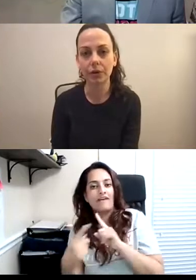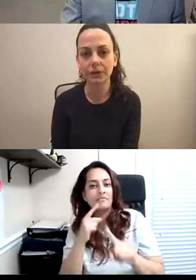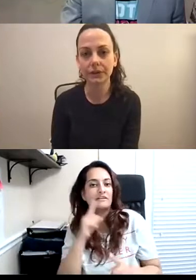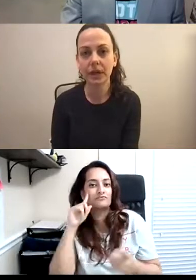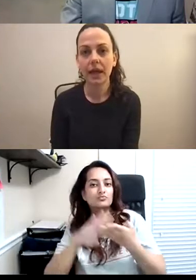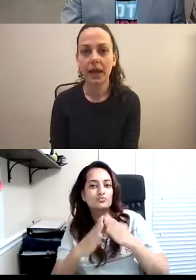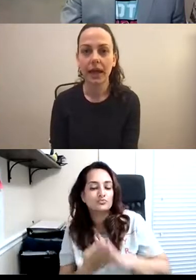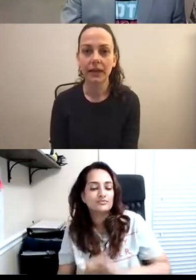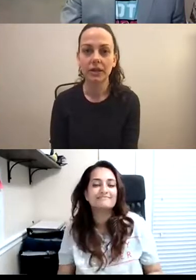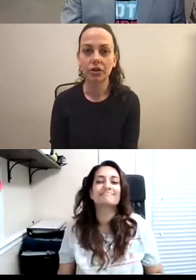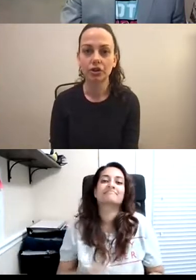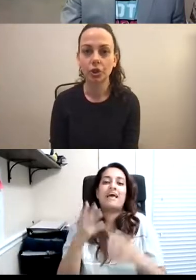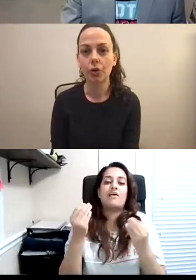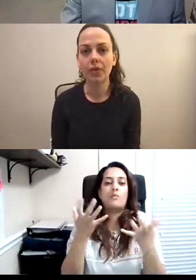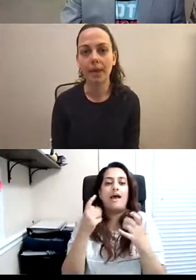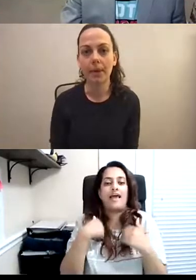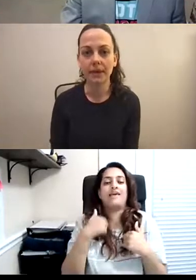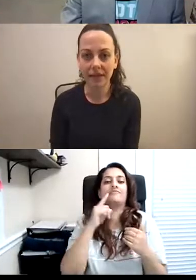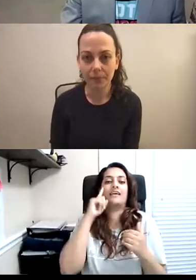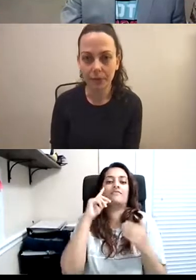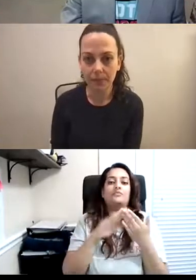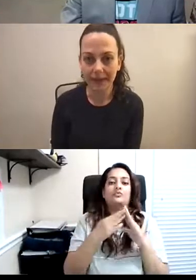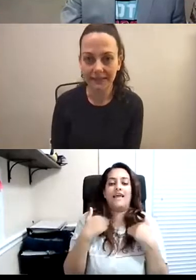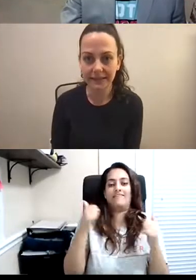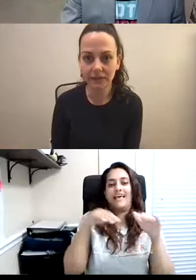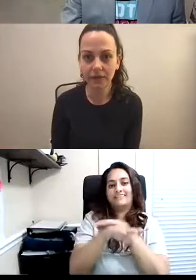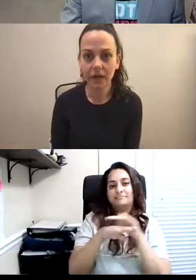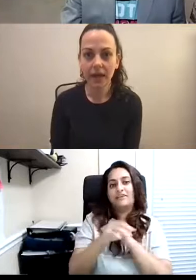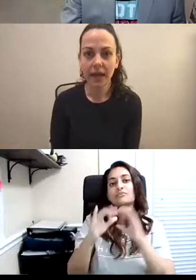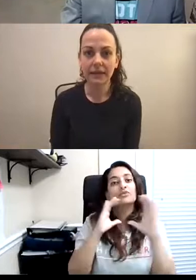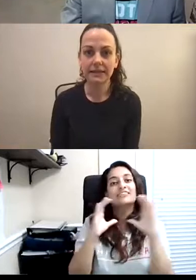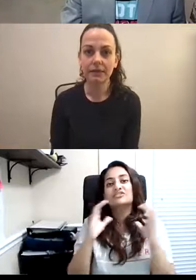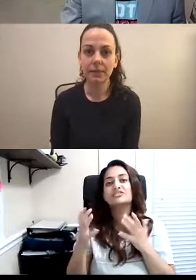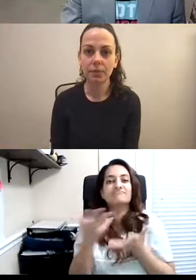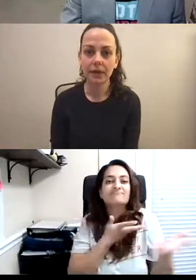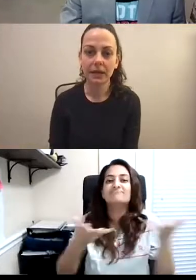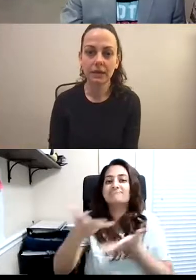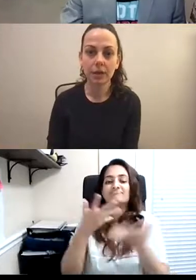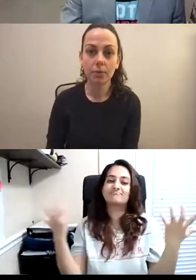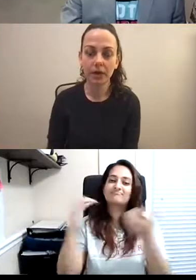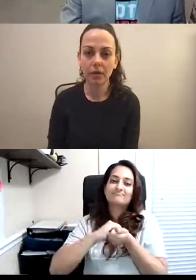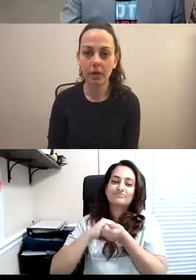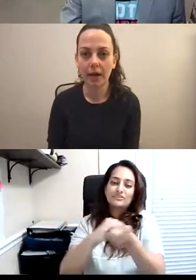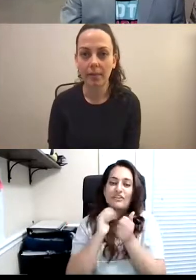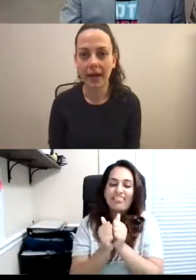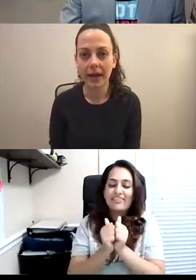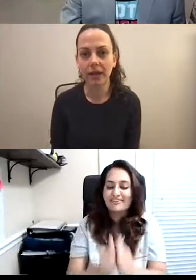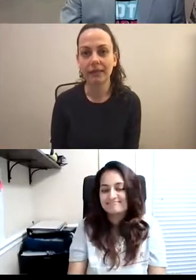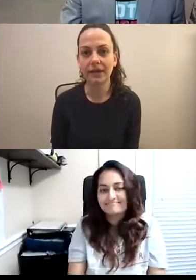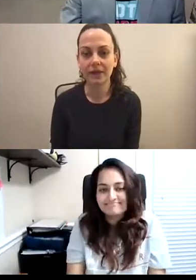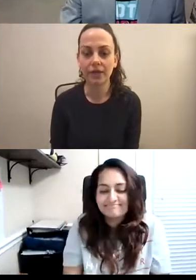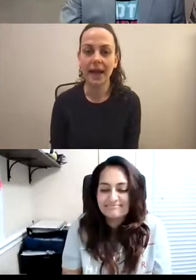hearing world and show them a deaf perspective. In the deaf community,